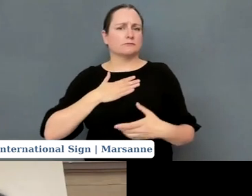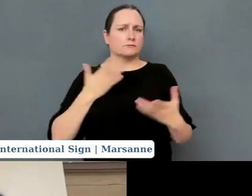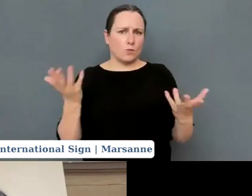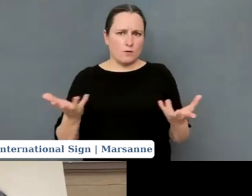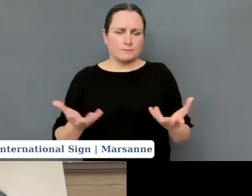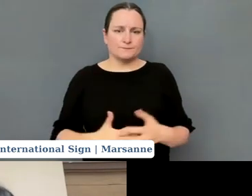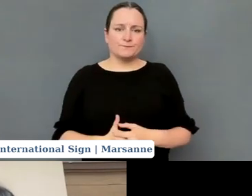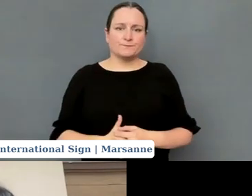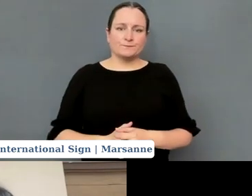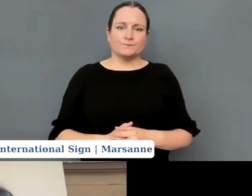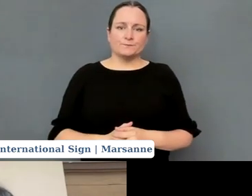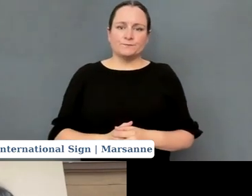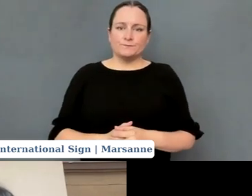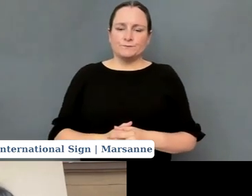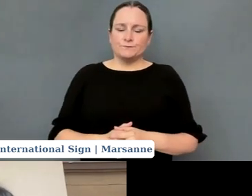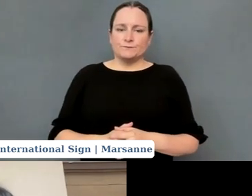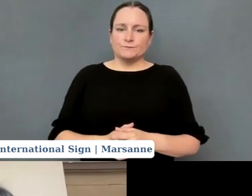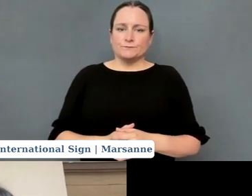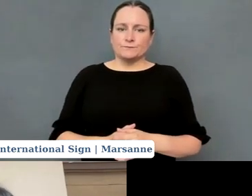I think